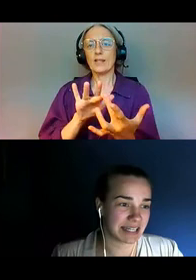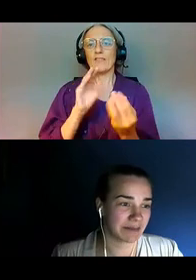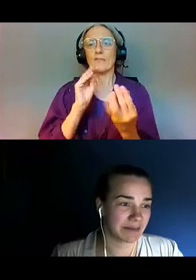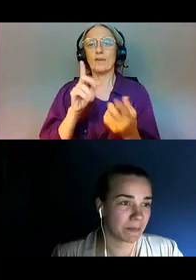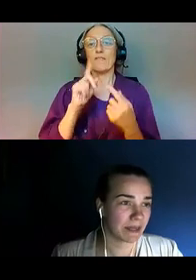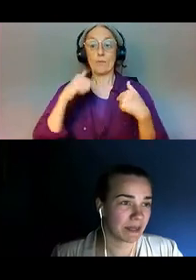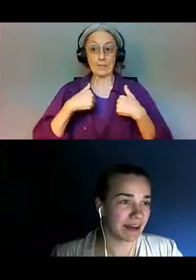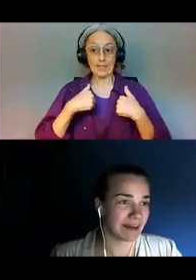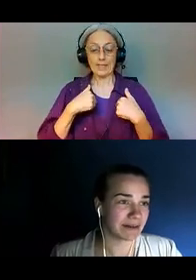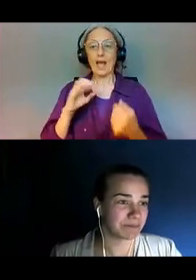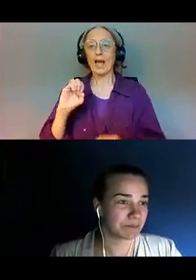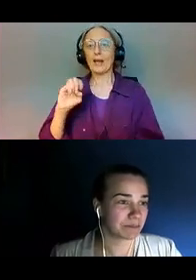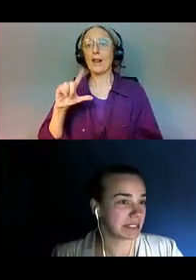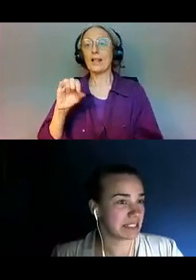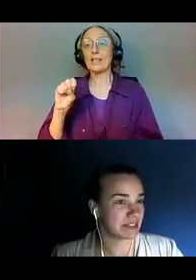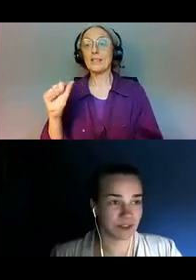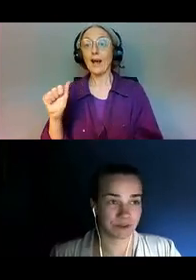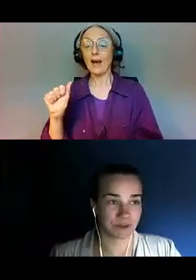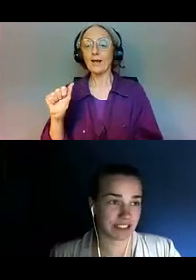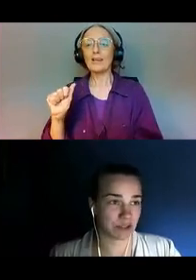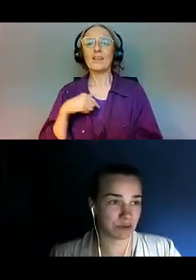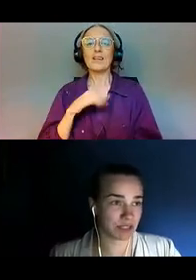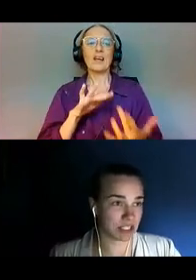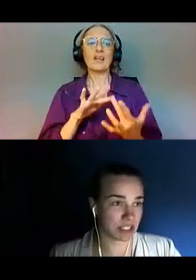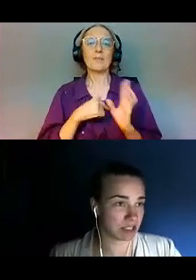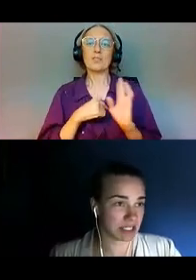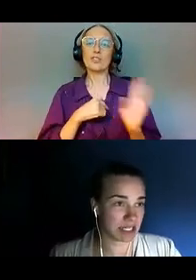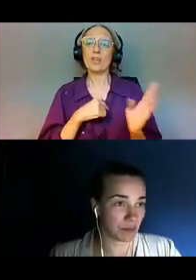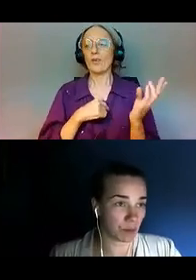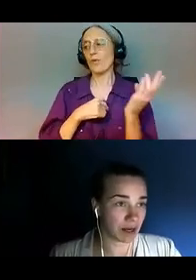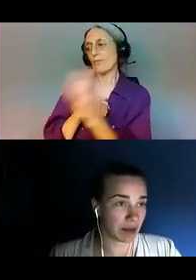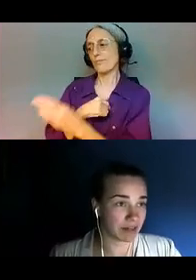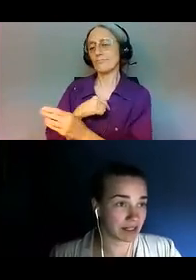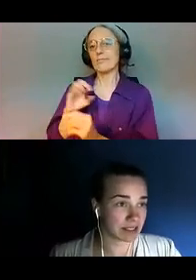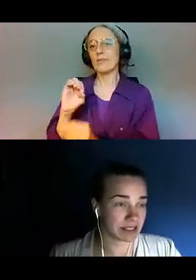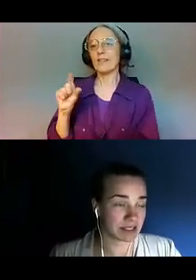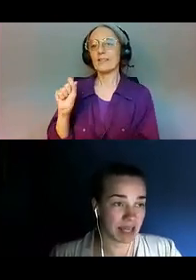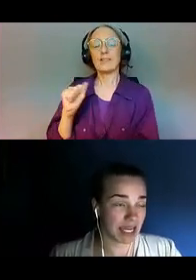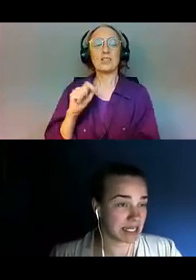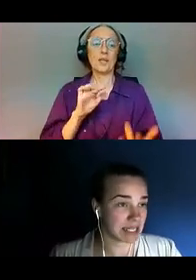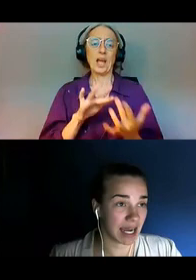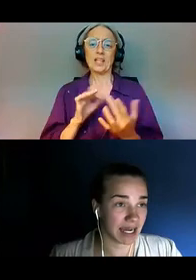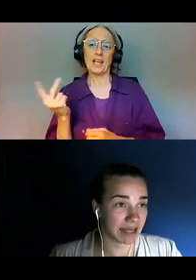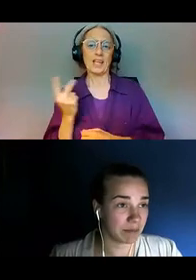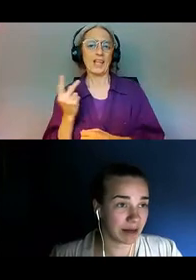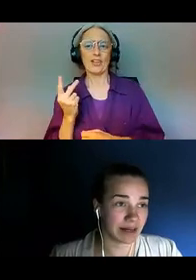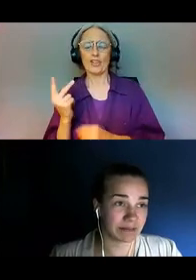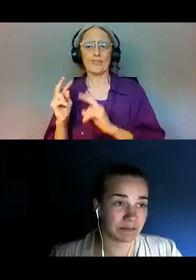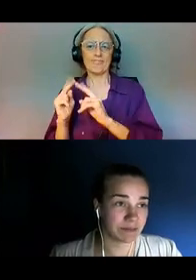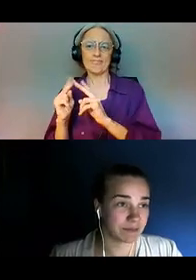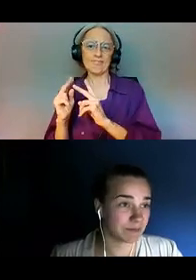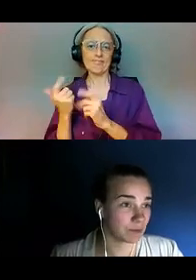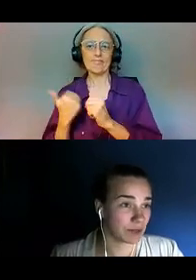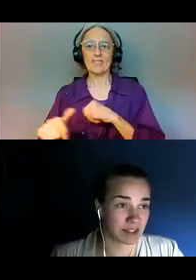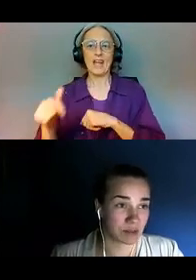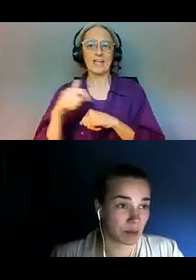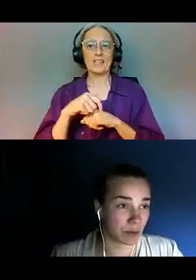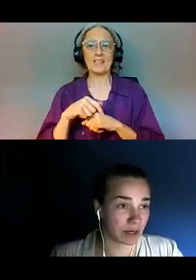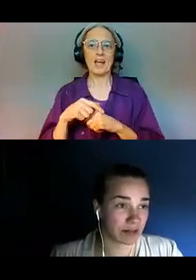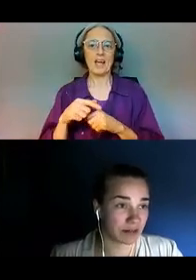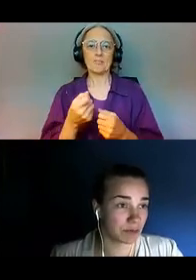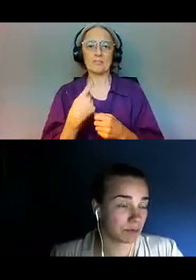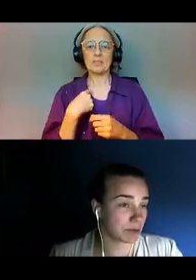and Eliza. Please feel free to reach out to either one of us anytime